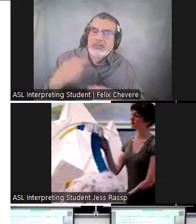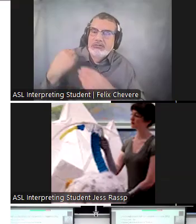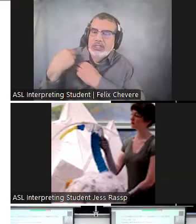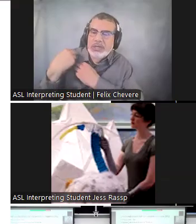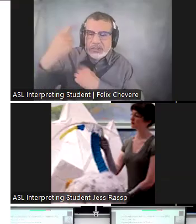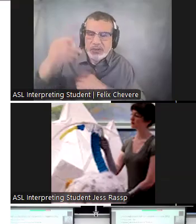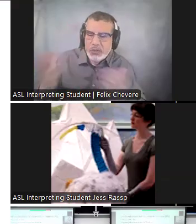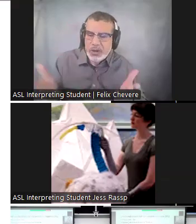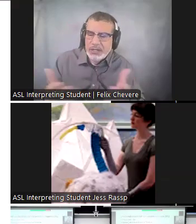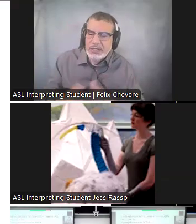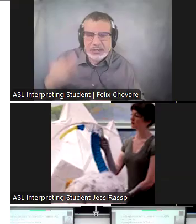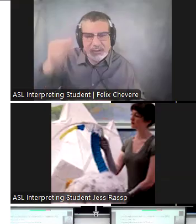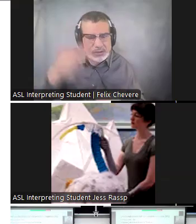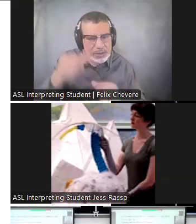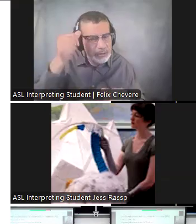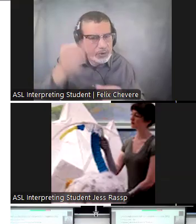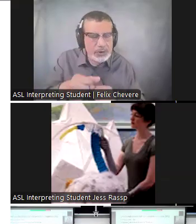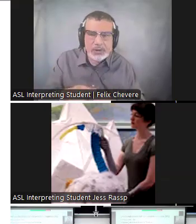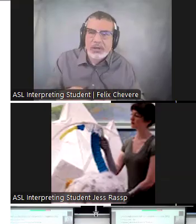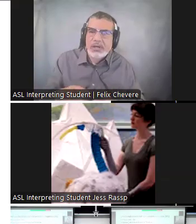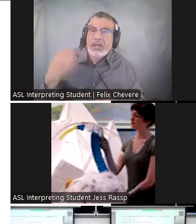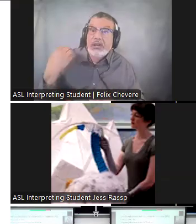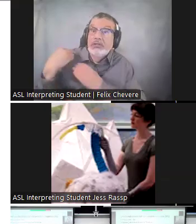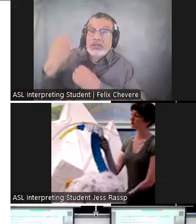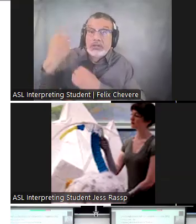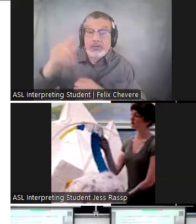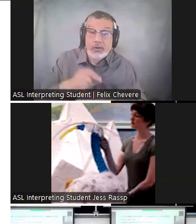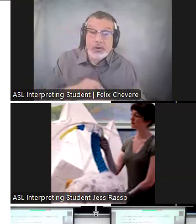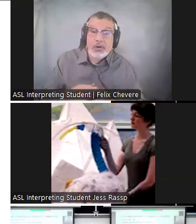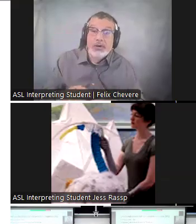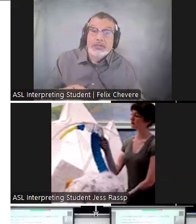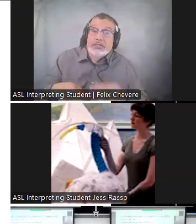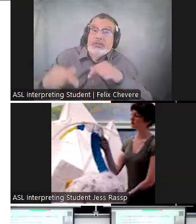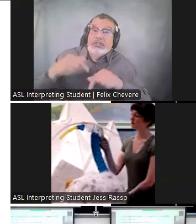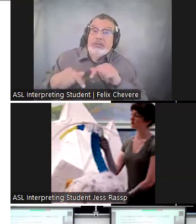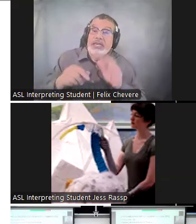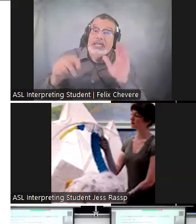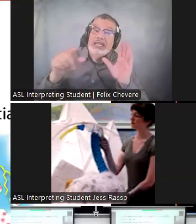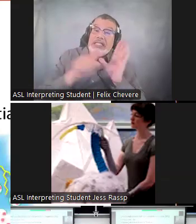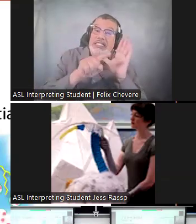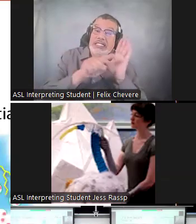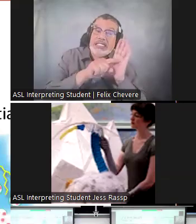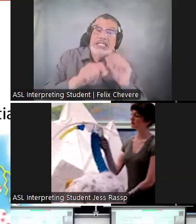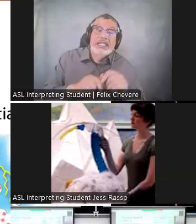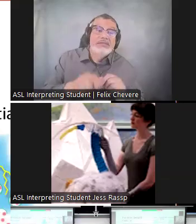Anybody remember? They were responsible for, I need to go back.